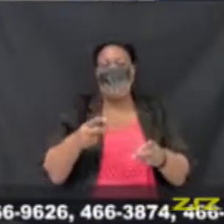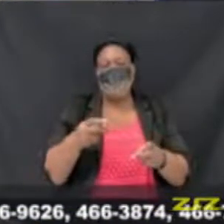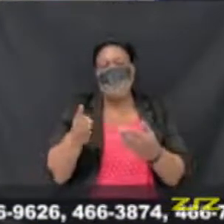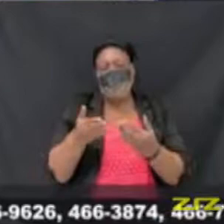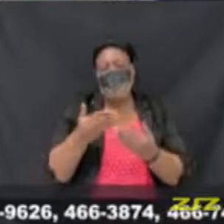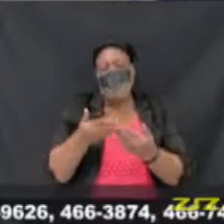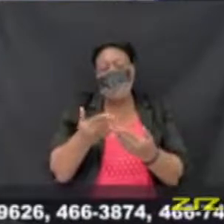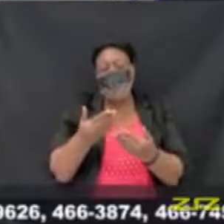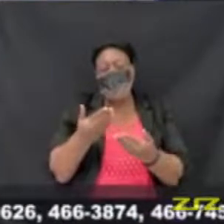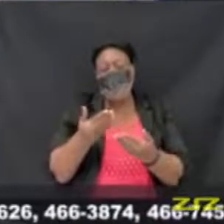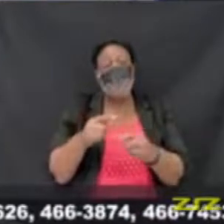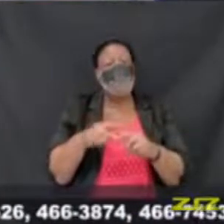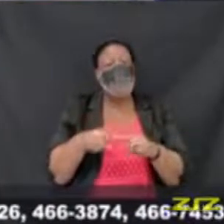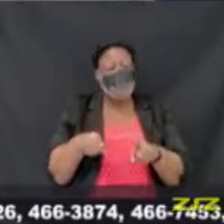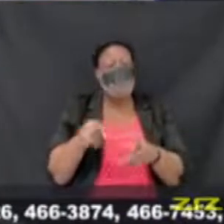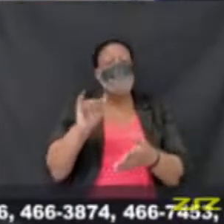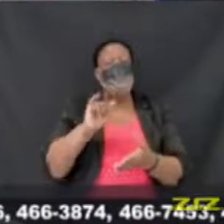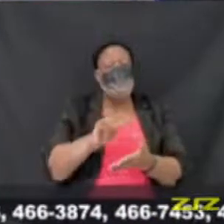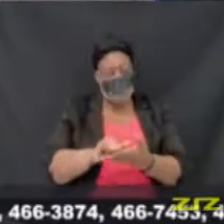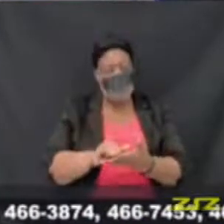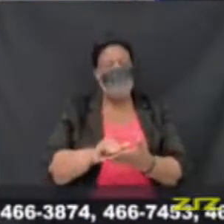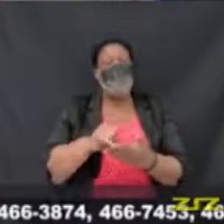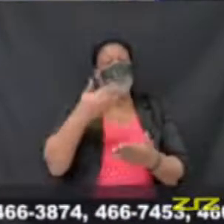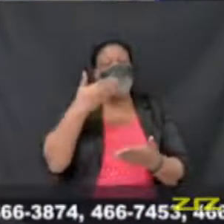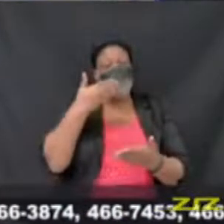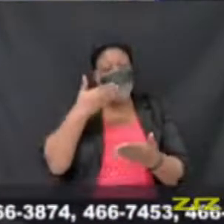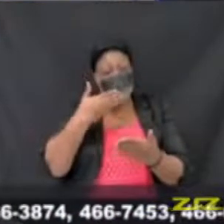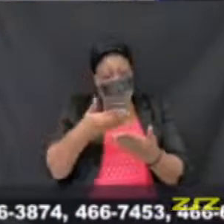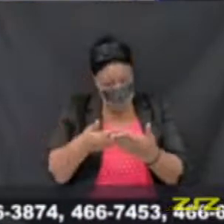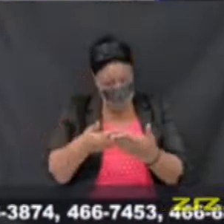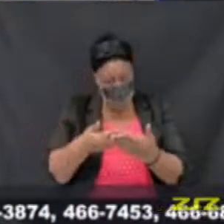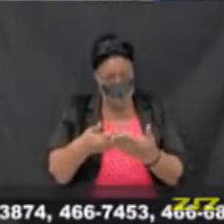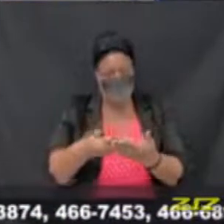trivial, but this is what is going to protect us